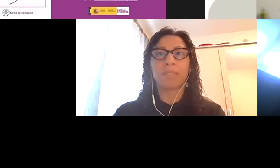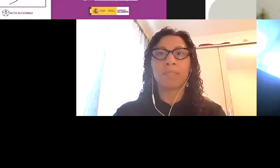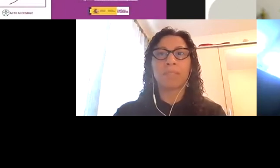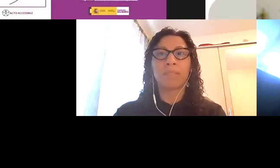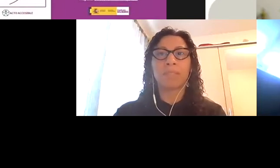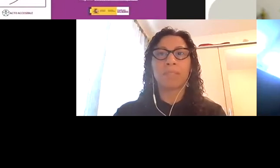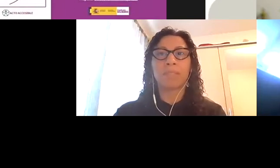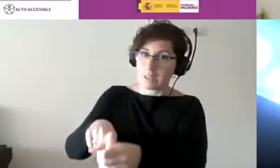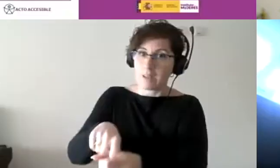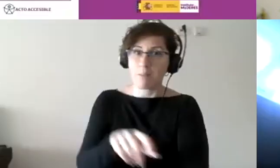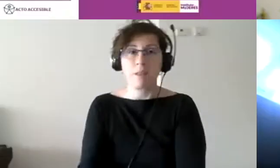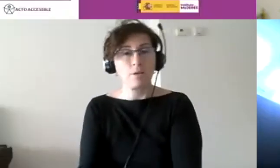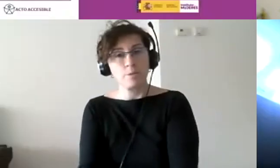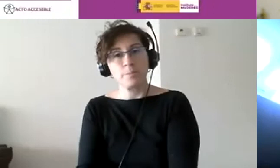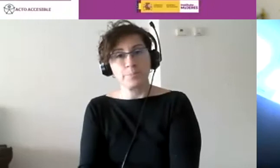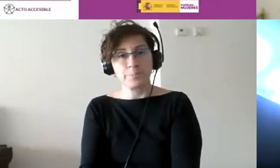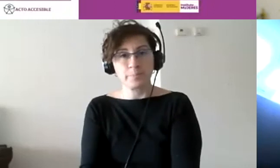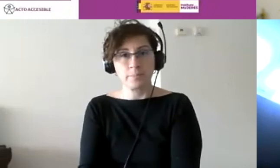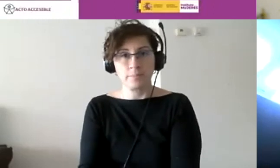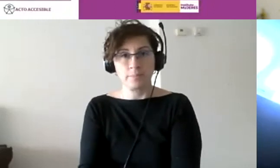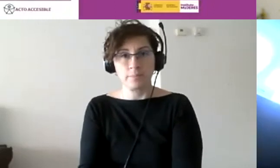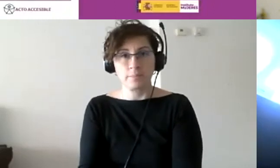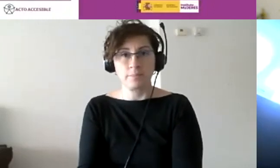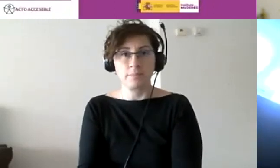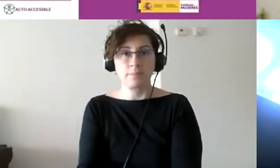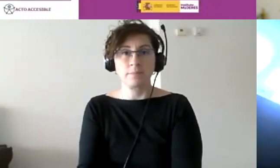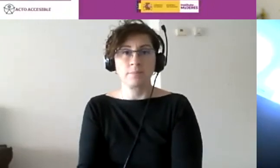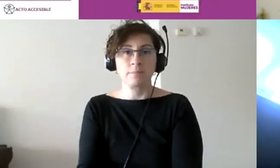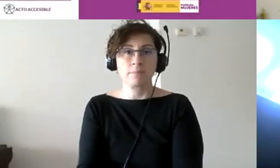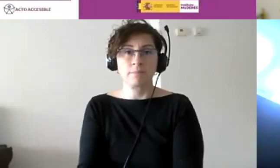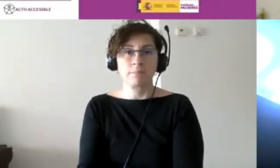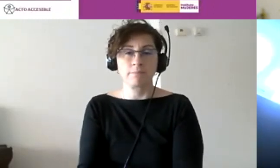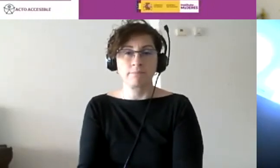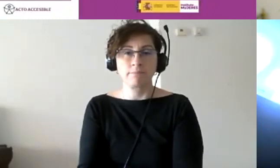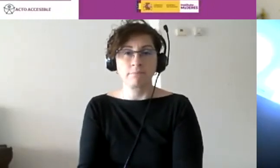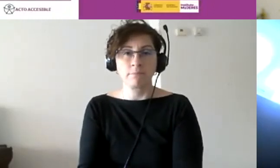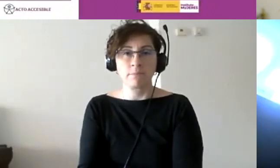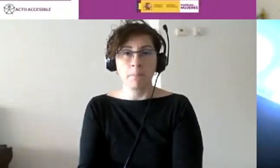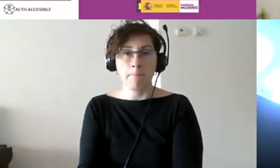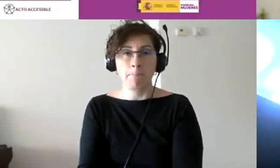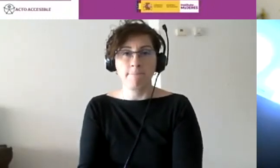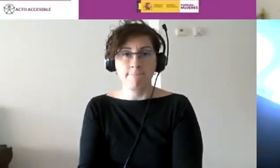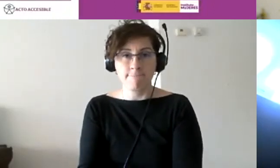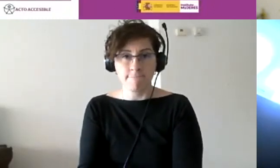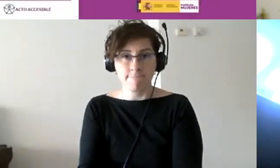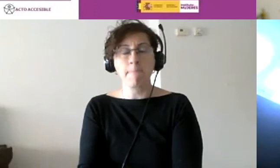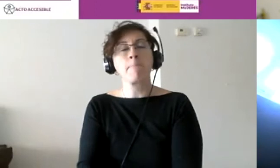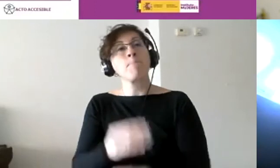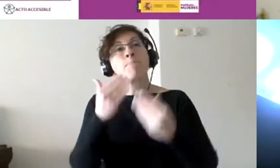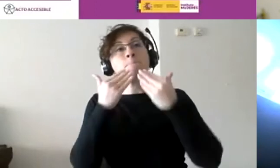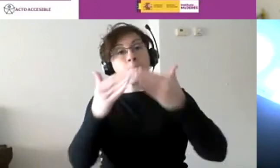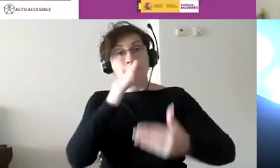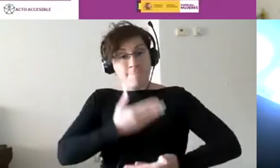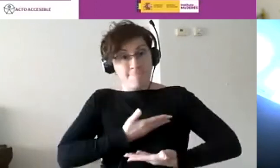I'm fine. Thank you very much for invitation. And this is very important for Ukrainian women with